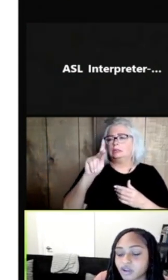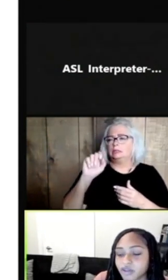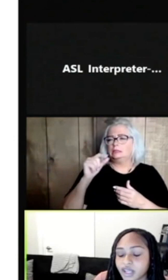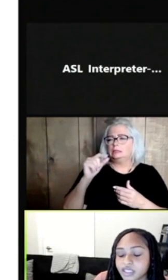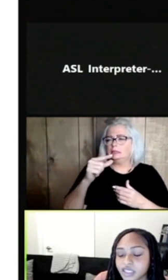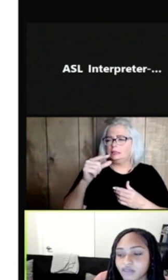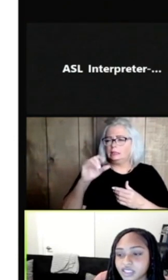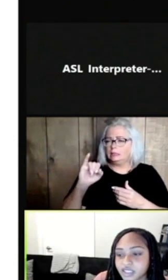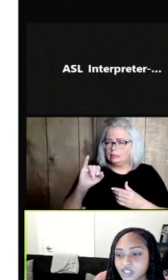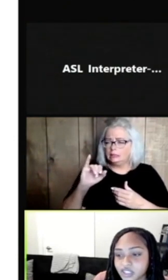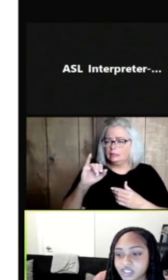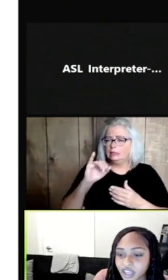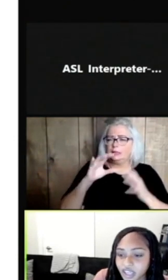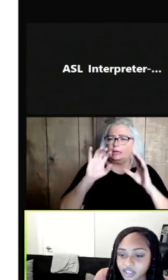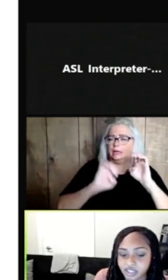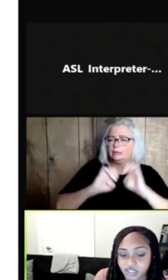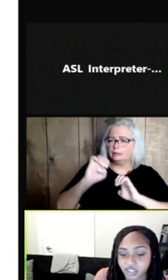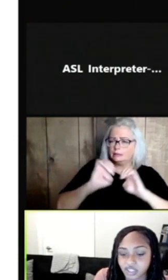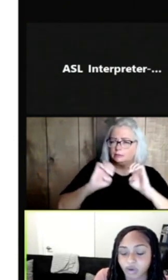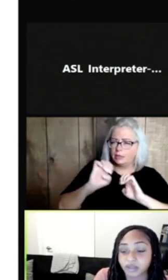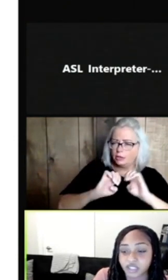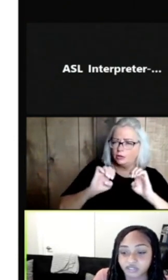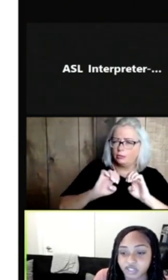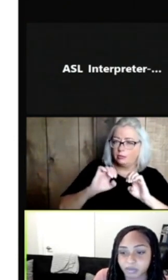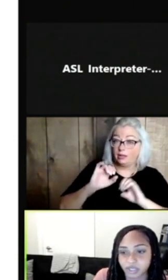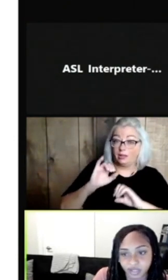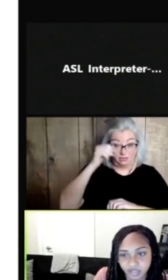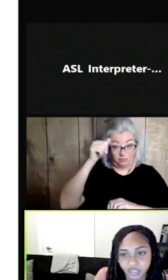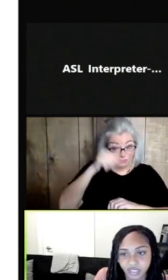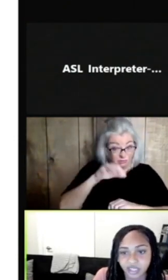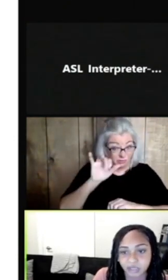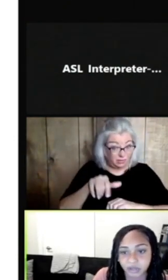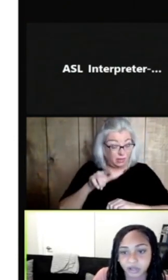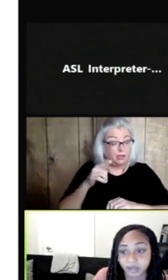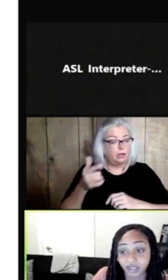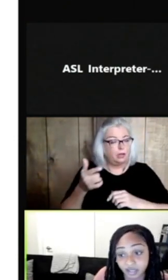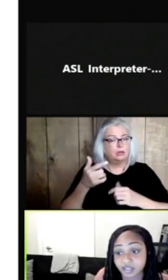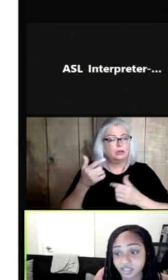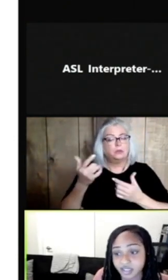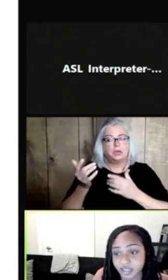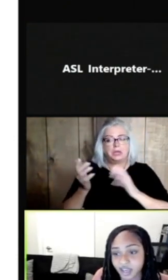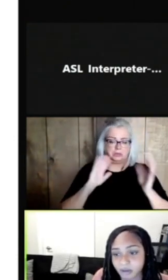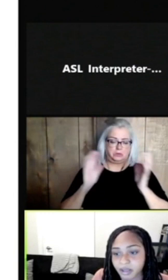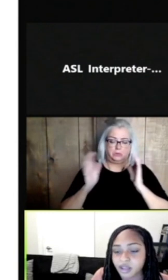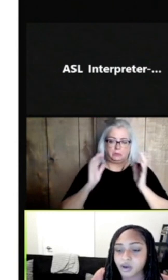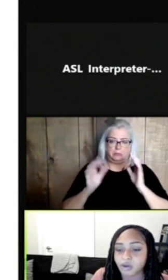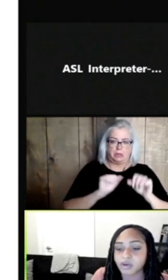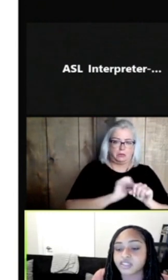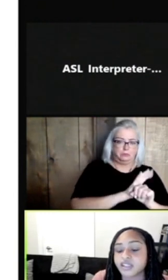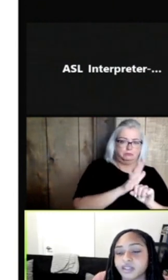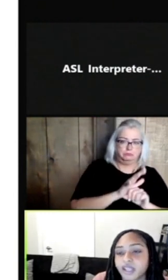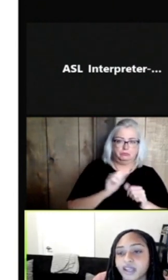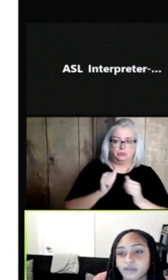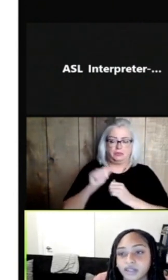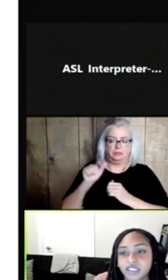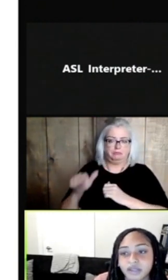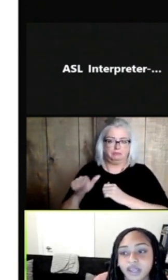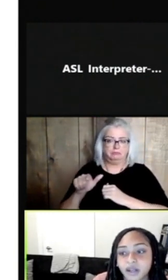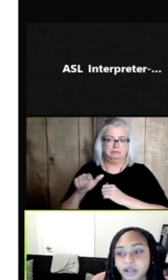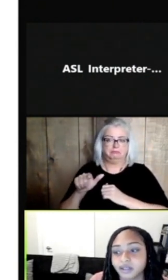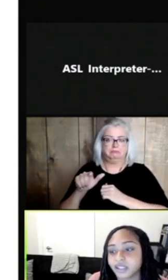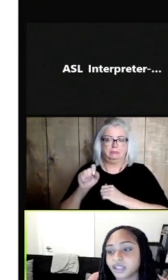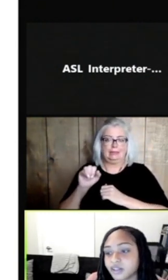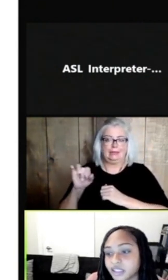relates to COVID-19 vaccinations, and describing the difference between the Tuskegee experiment and then the Tuskegee Airmen, which is something that needs to be